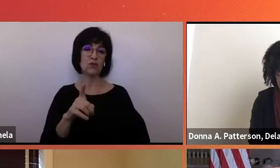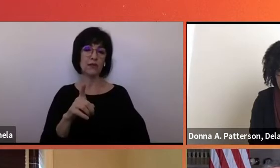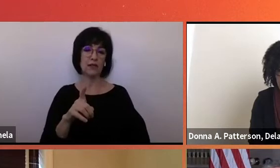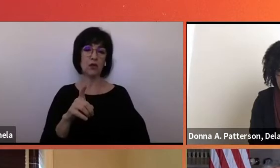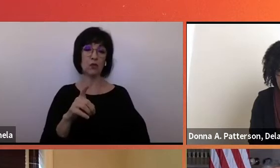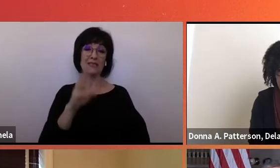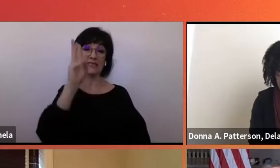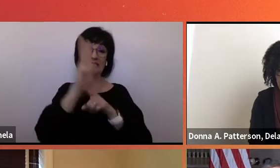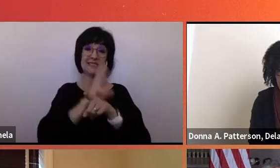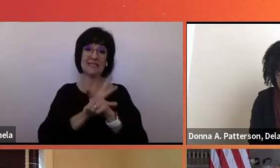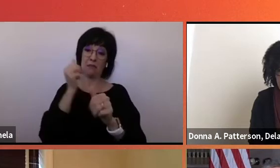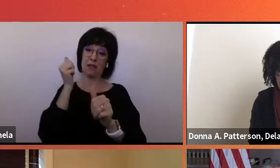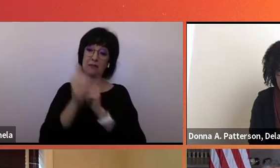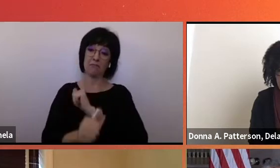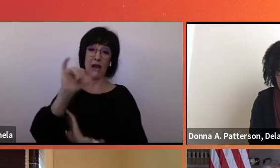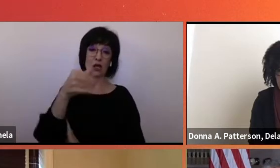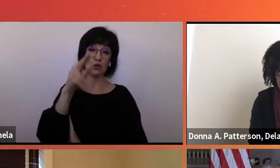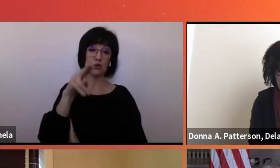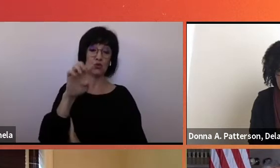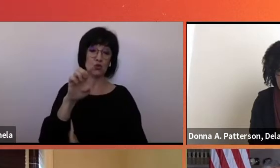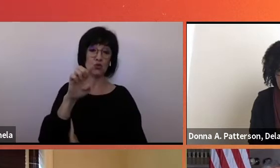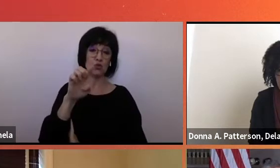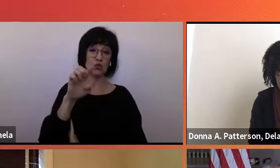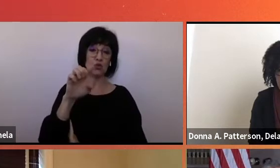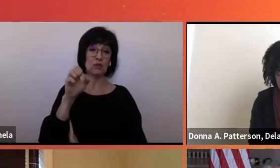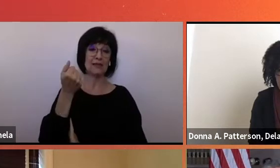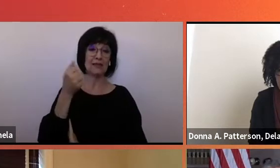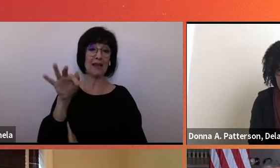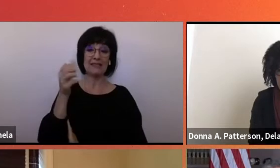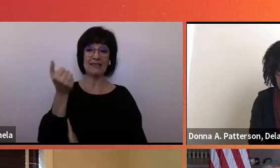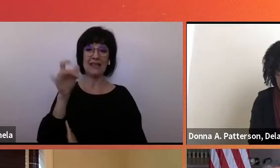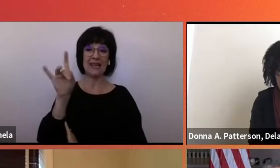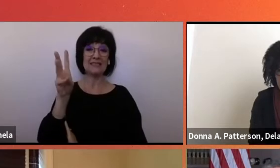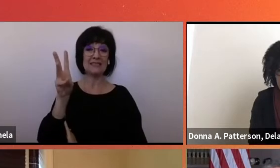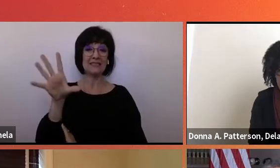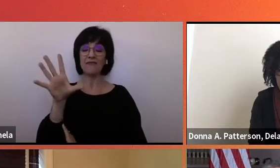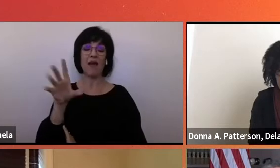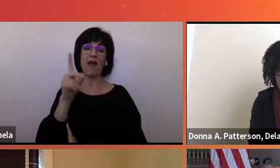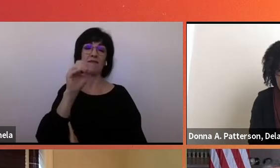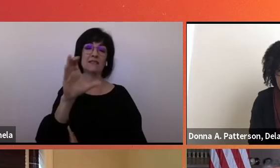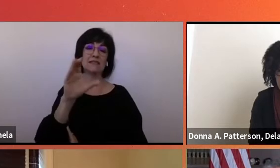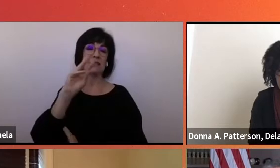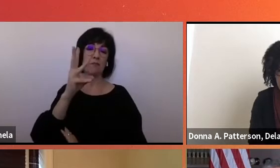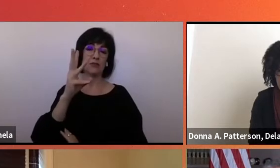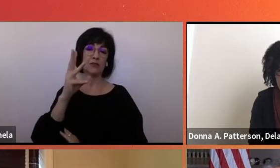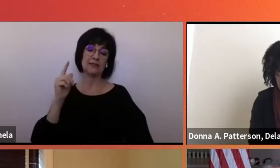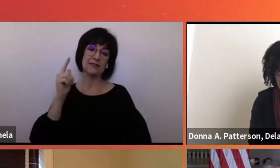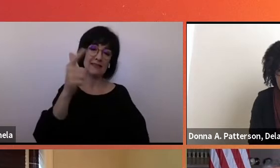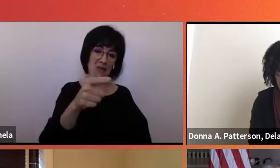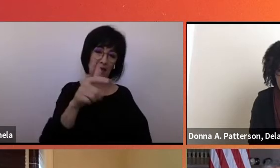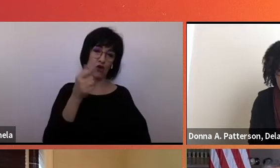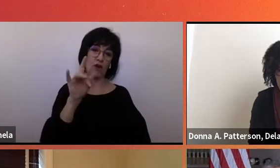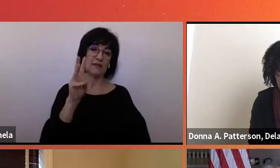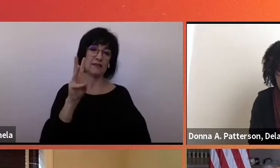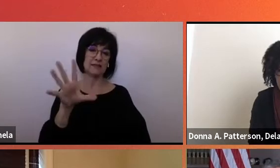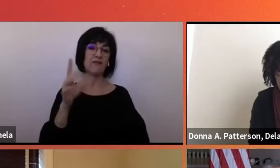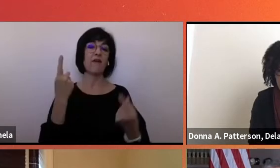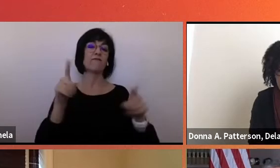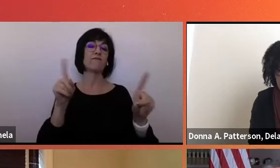Juneteenth. And so this becomes part of the story in talking about the